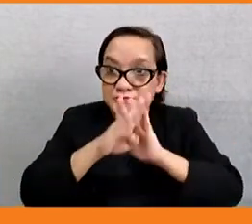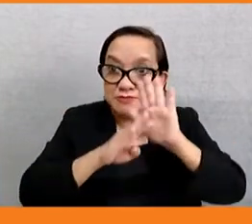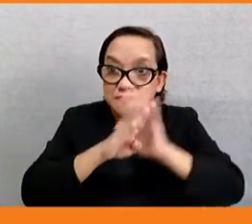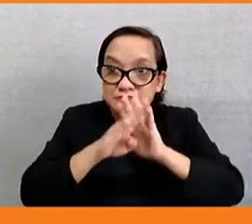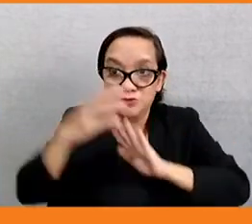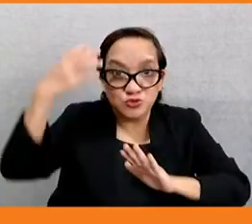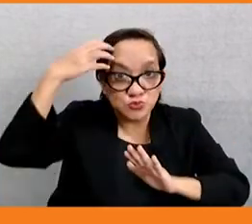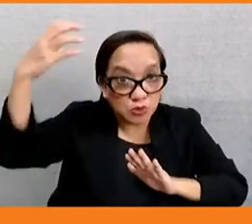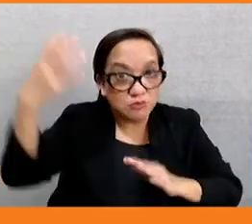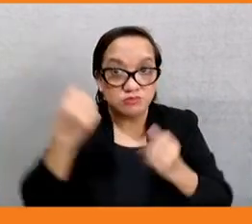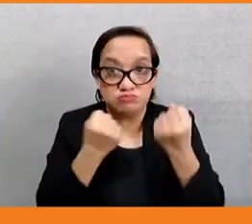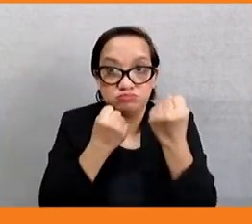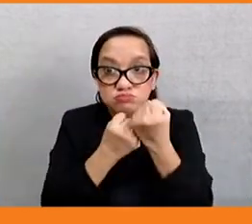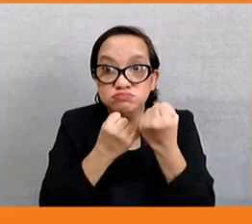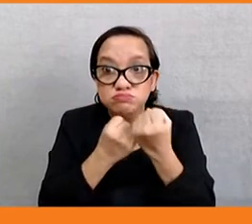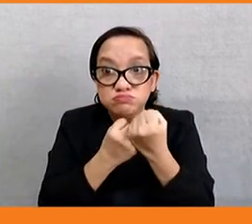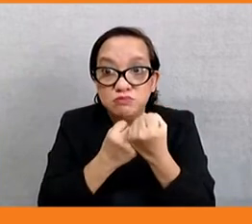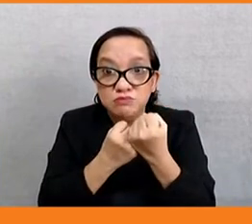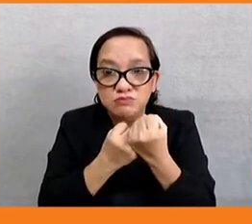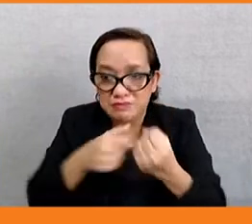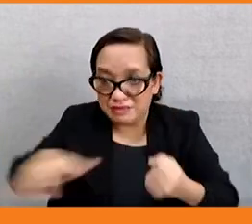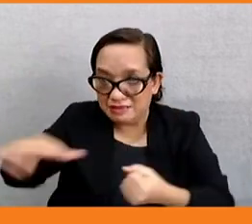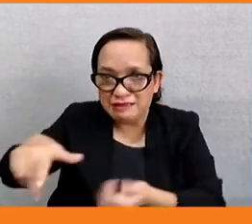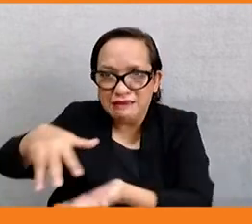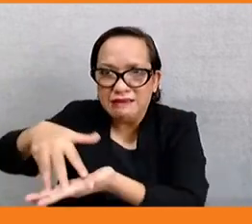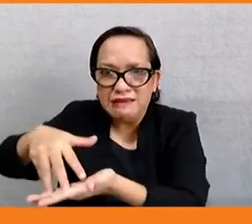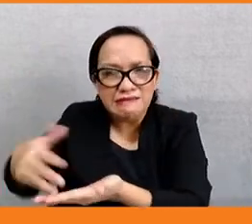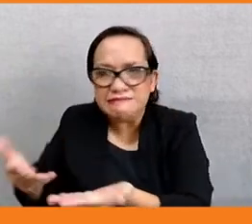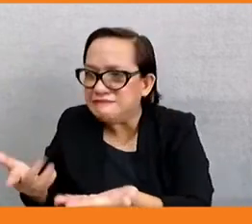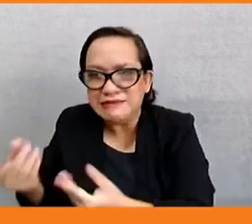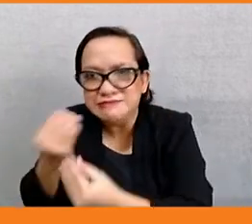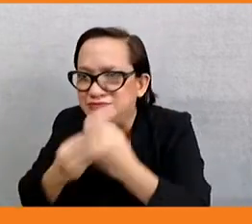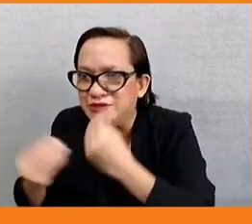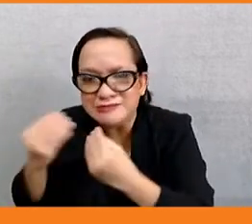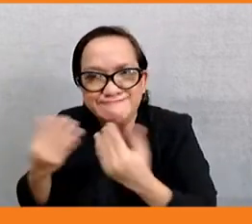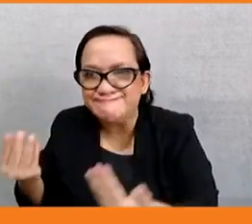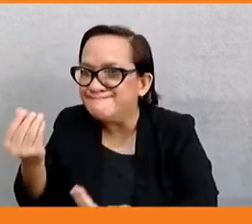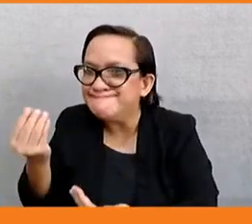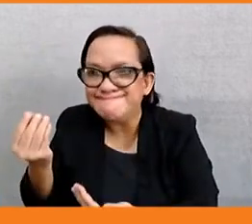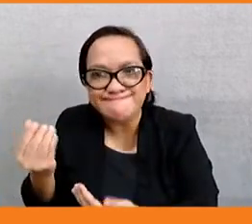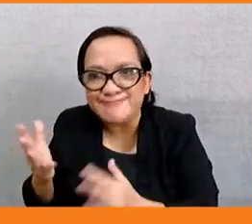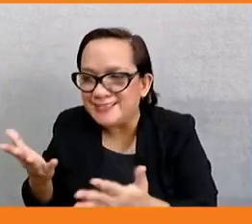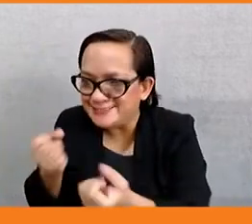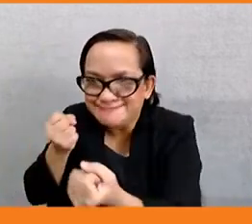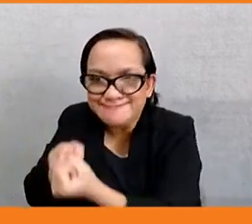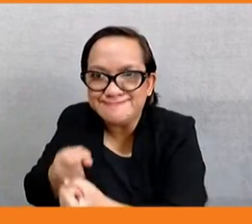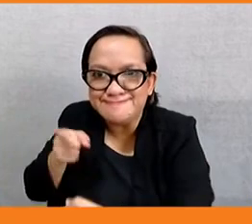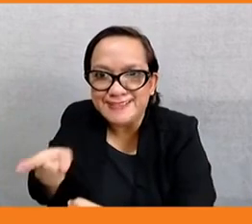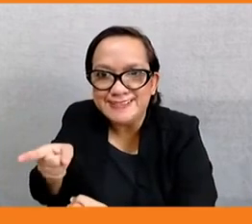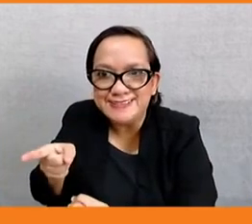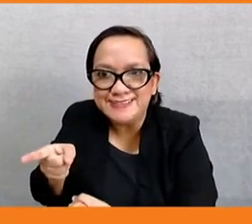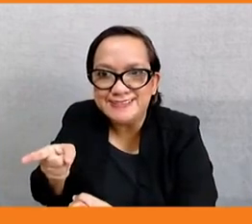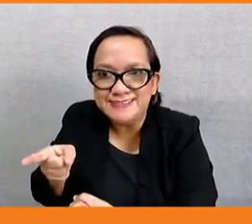people through food and income support. We have demonstrated this through the COVID-19 fiscal